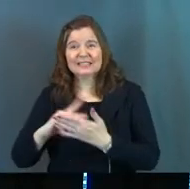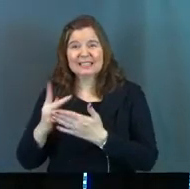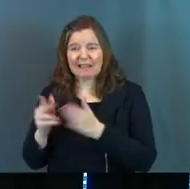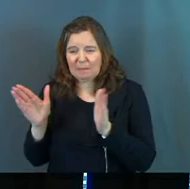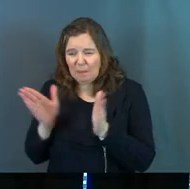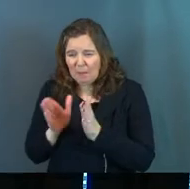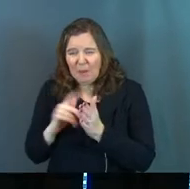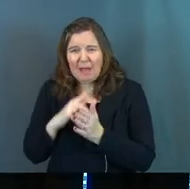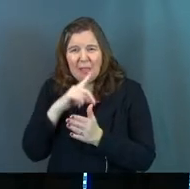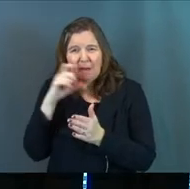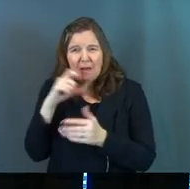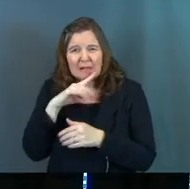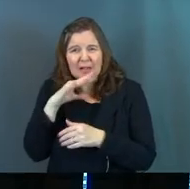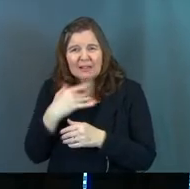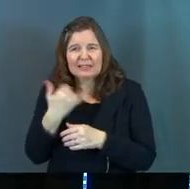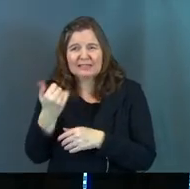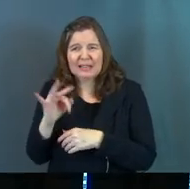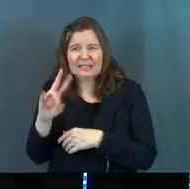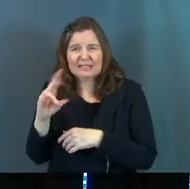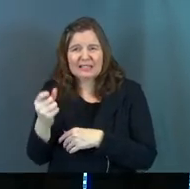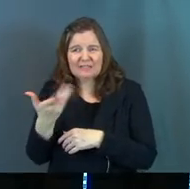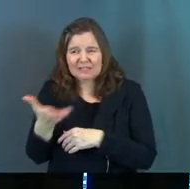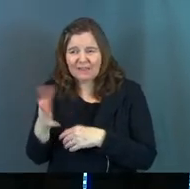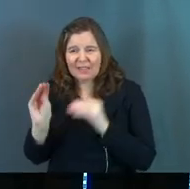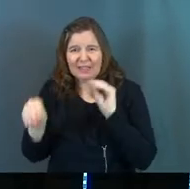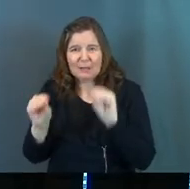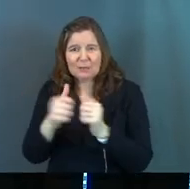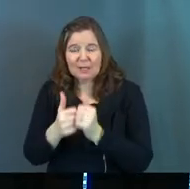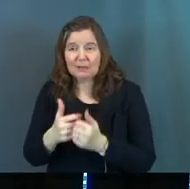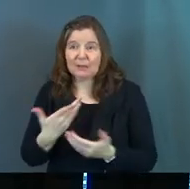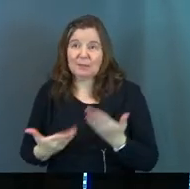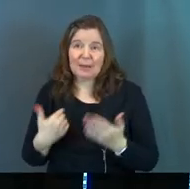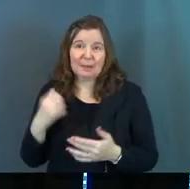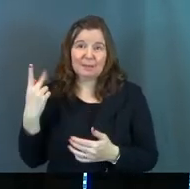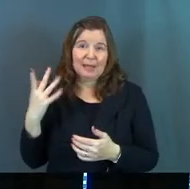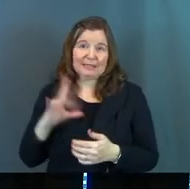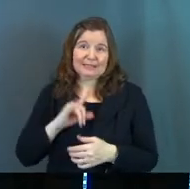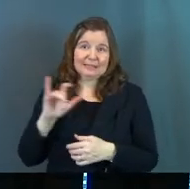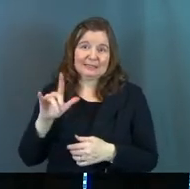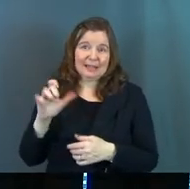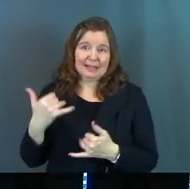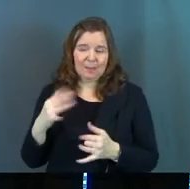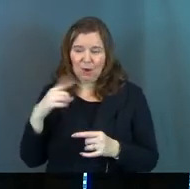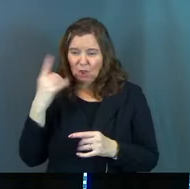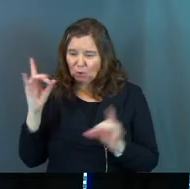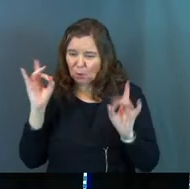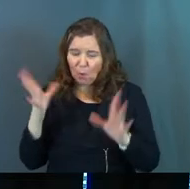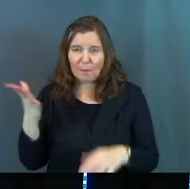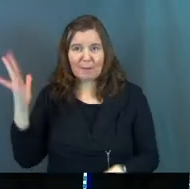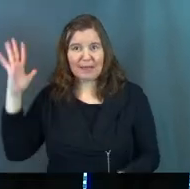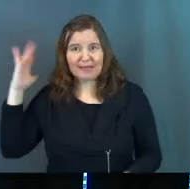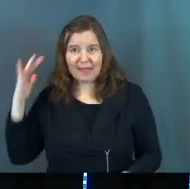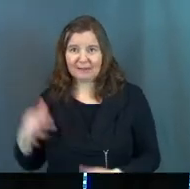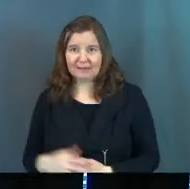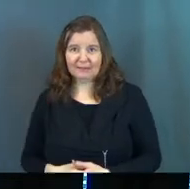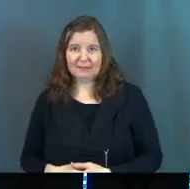kitchen and the ugly colors, 1970s stuff that they put together. It's probably back in style now, but it looked horrible then.